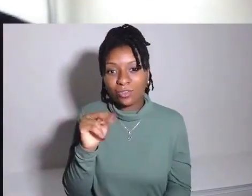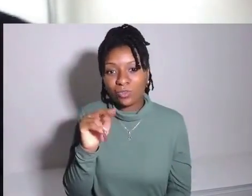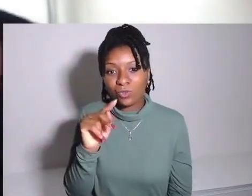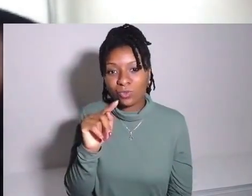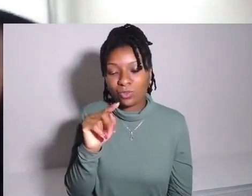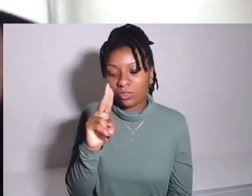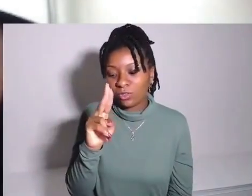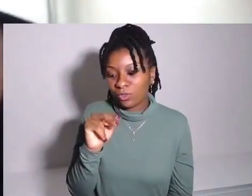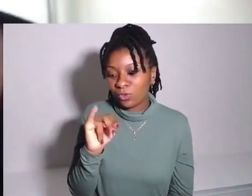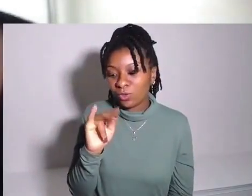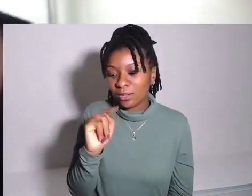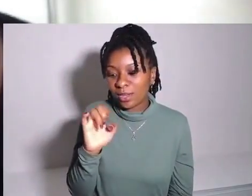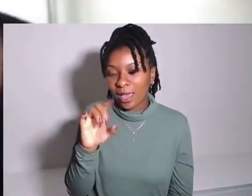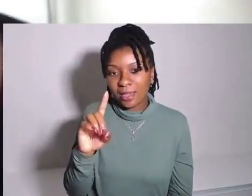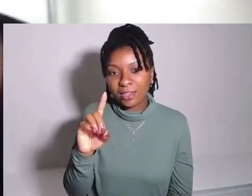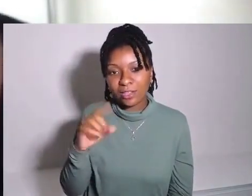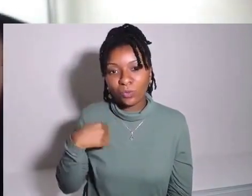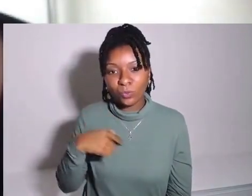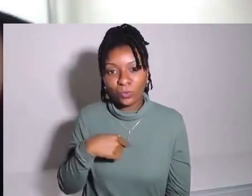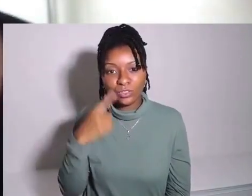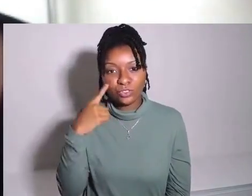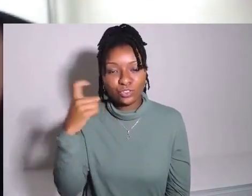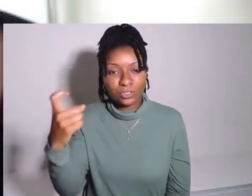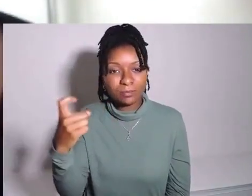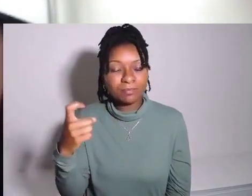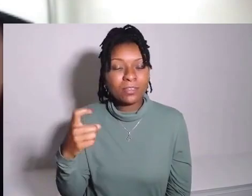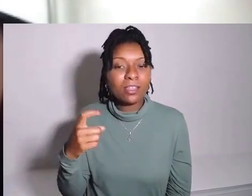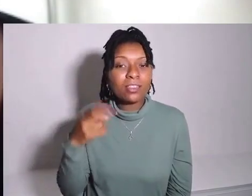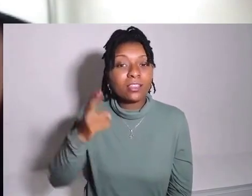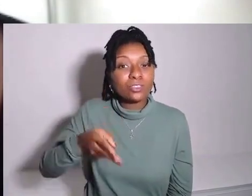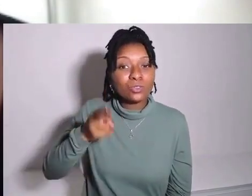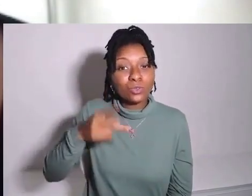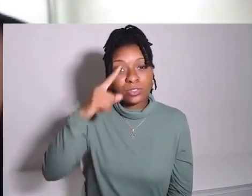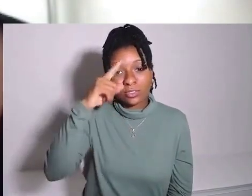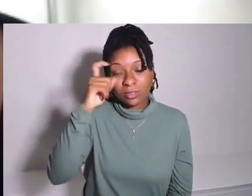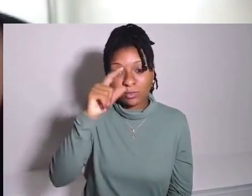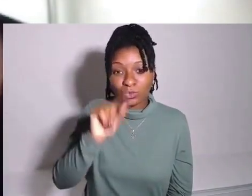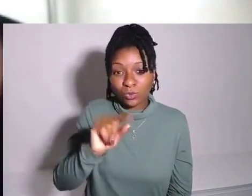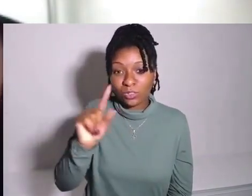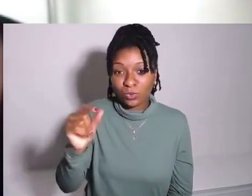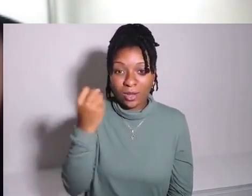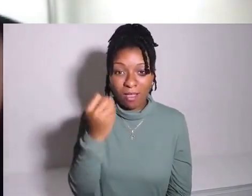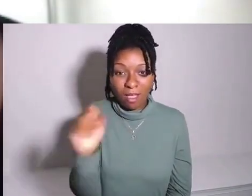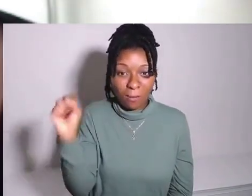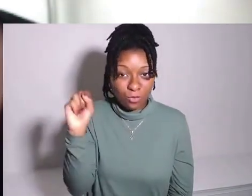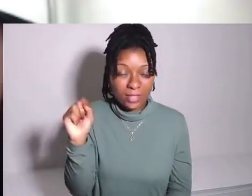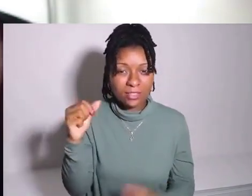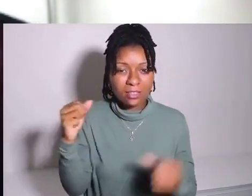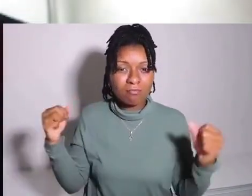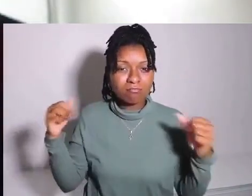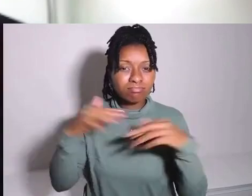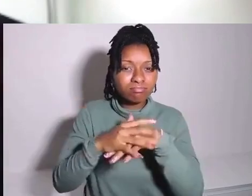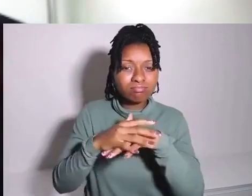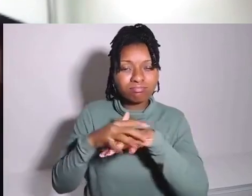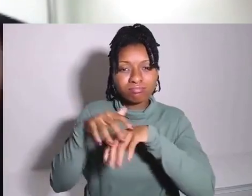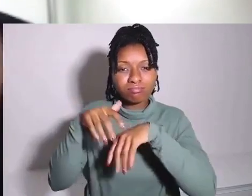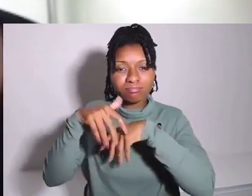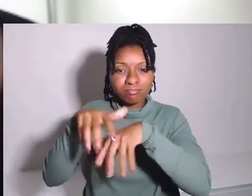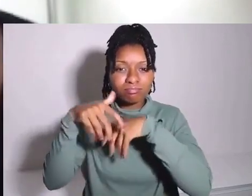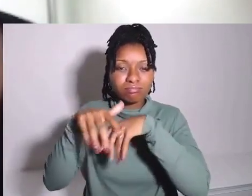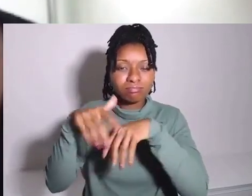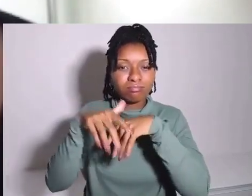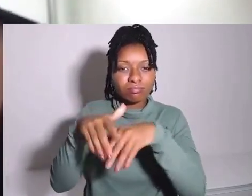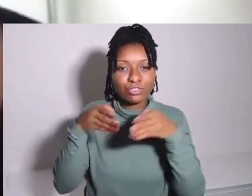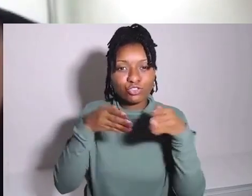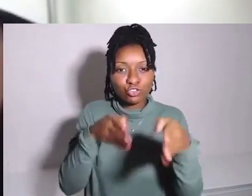wake of the historic 2020 summer of 2020 uprisings that flooded the streets with millions of